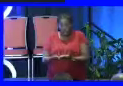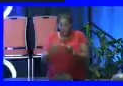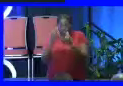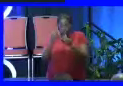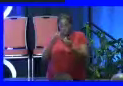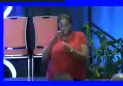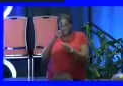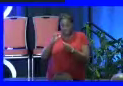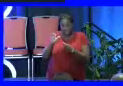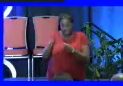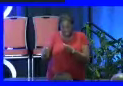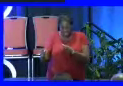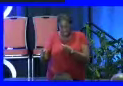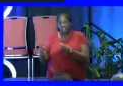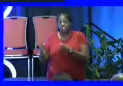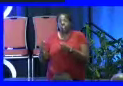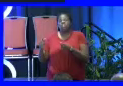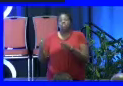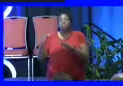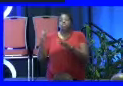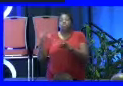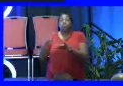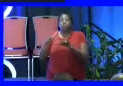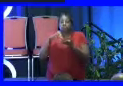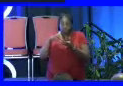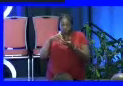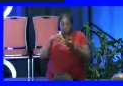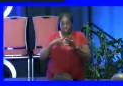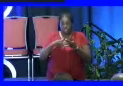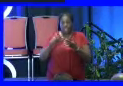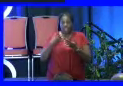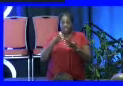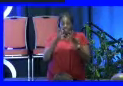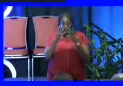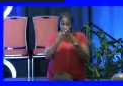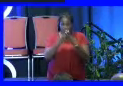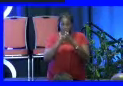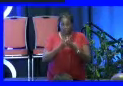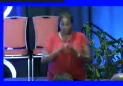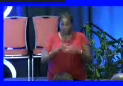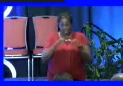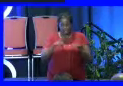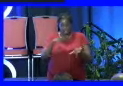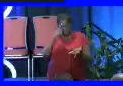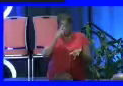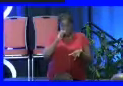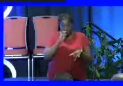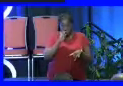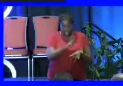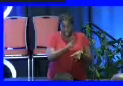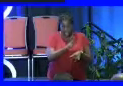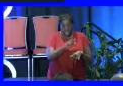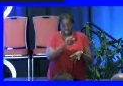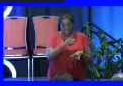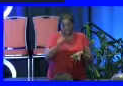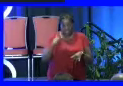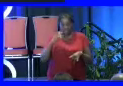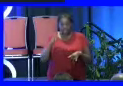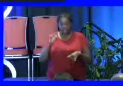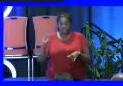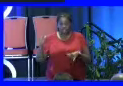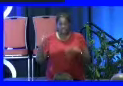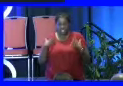that in that data warehouse that we've agreed on, and they run it through the Medicaid system. And anybody who comes back with a Mass Health ID,